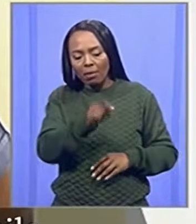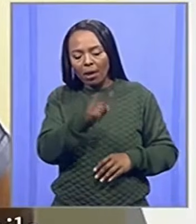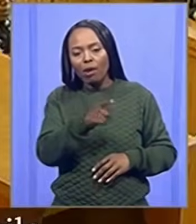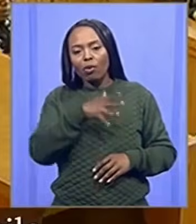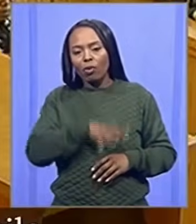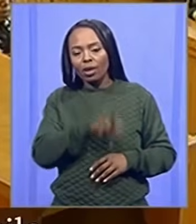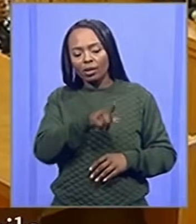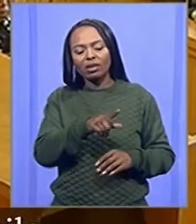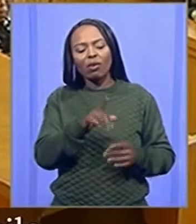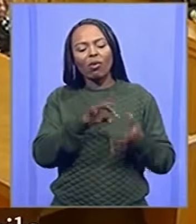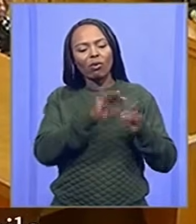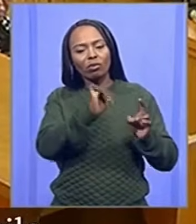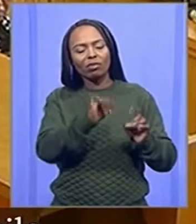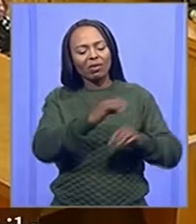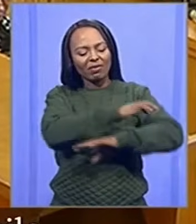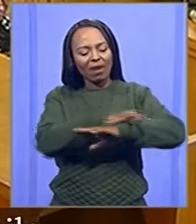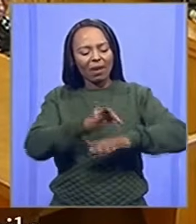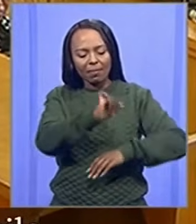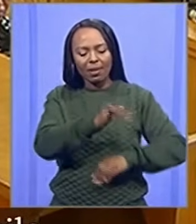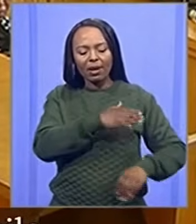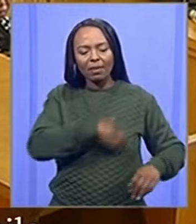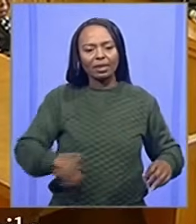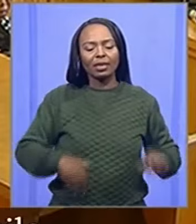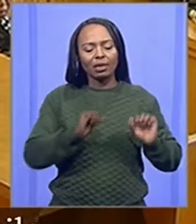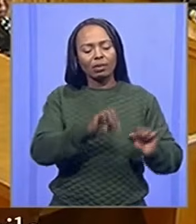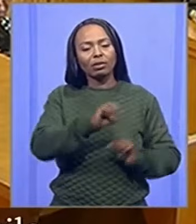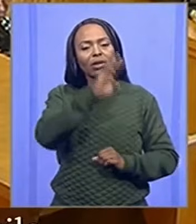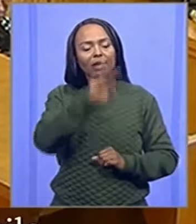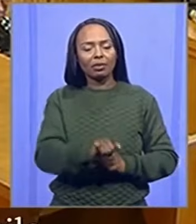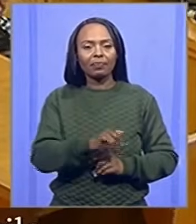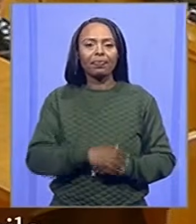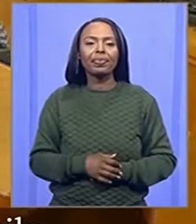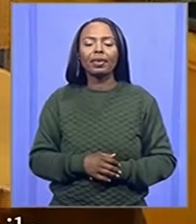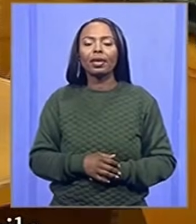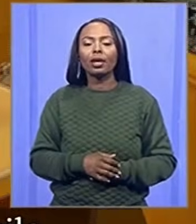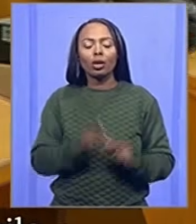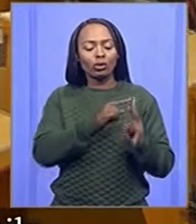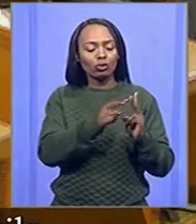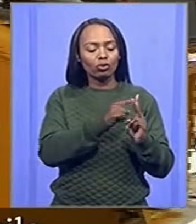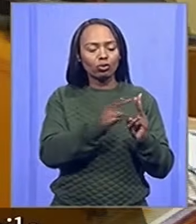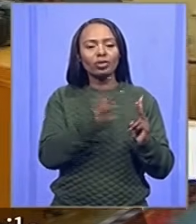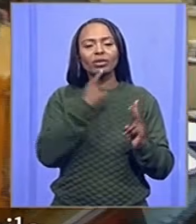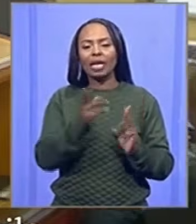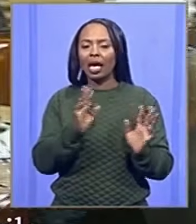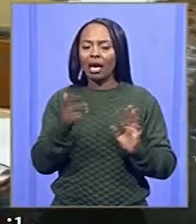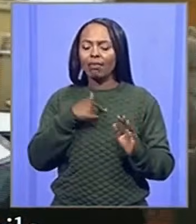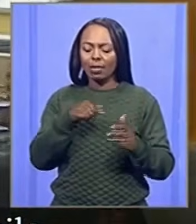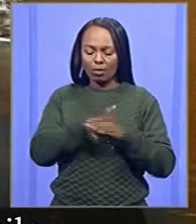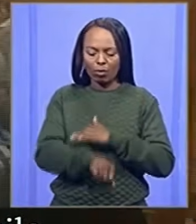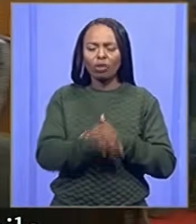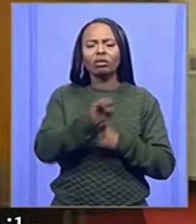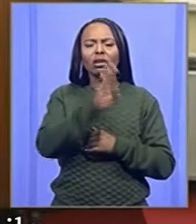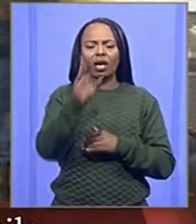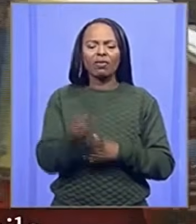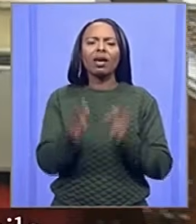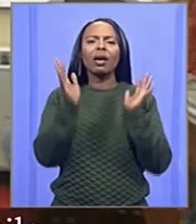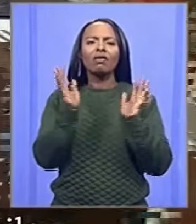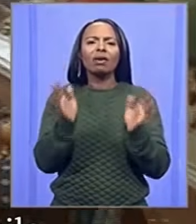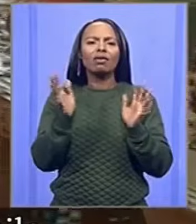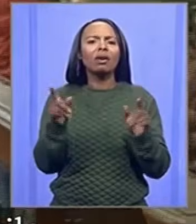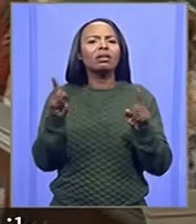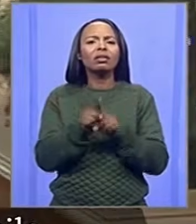simolotse ka kopo ya beili beke e fetileng. Bobedi bo boleletse kgotlatshekelo gore ke baagi ba Aforika Borwa ebile ga